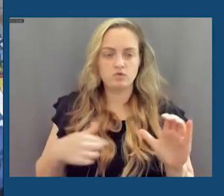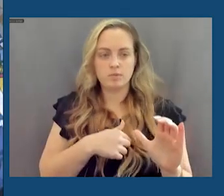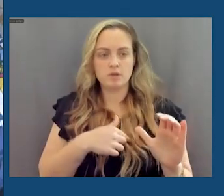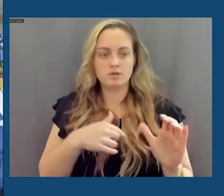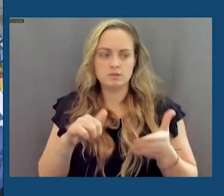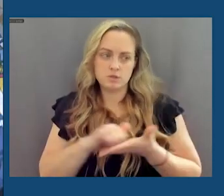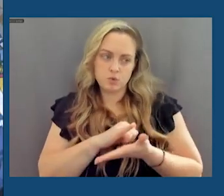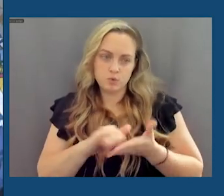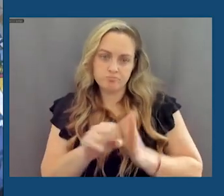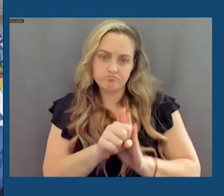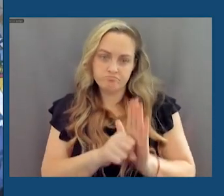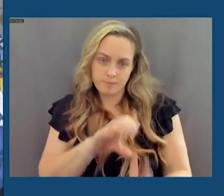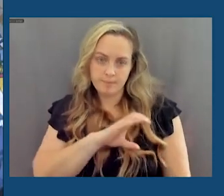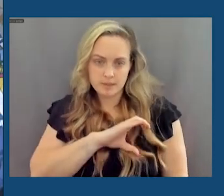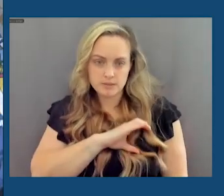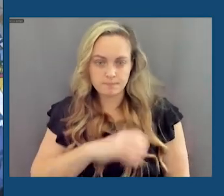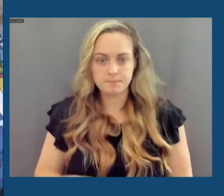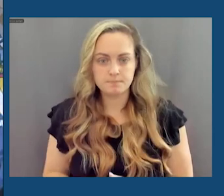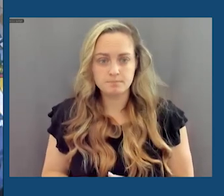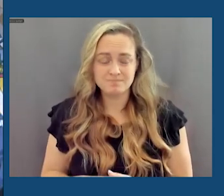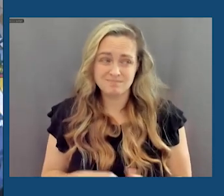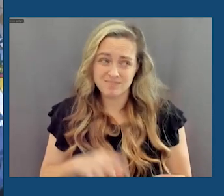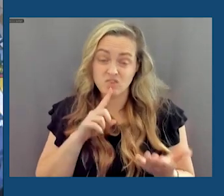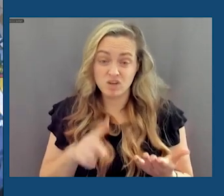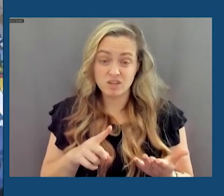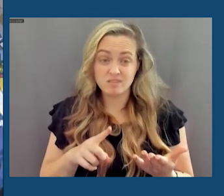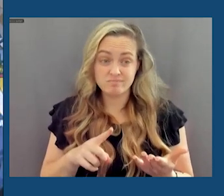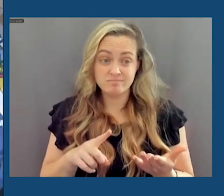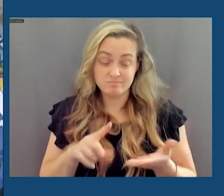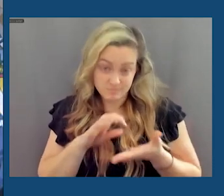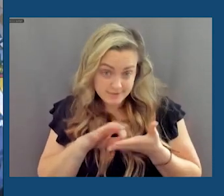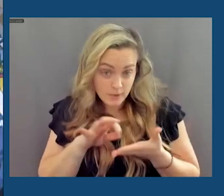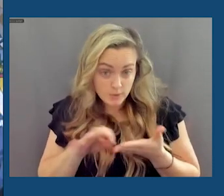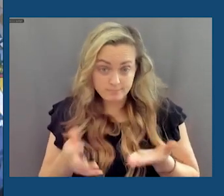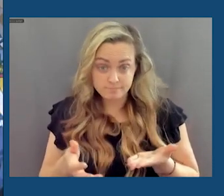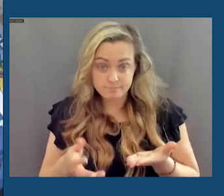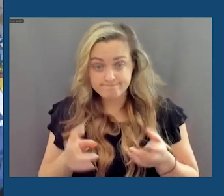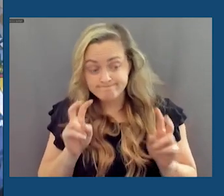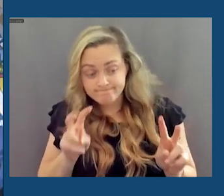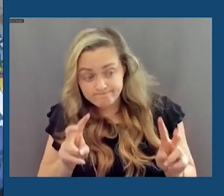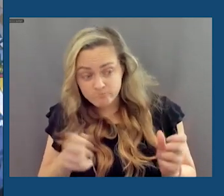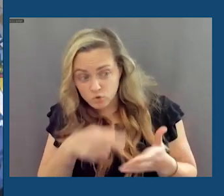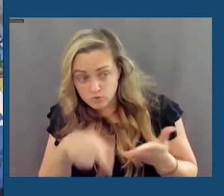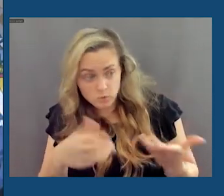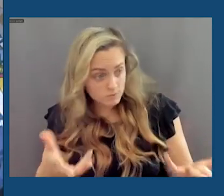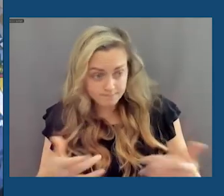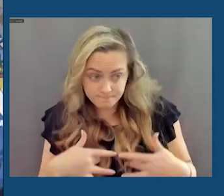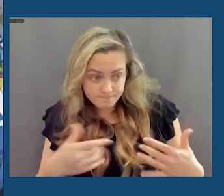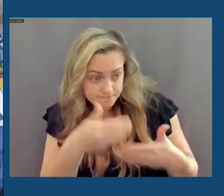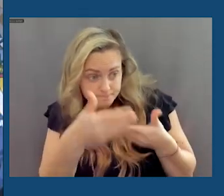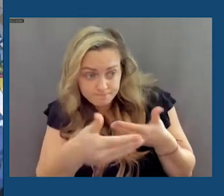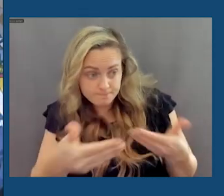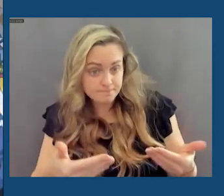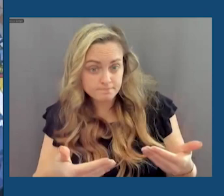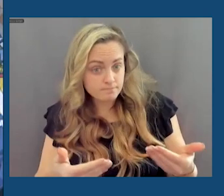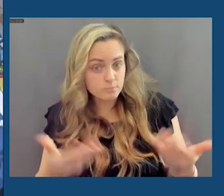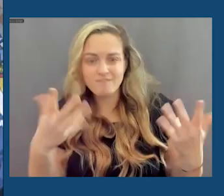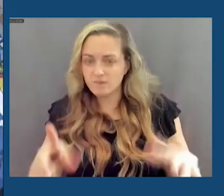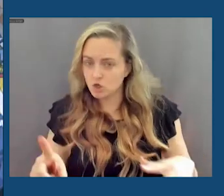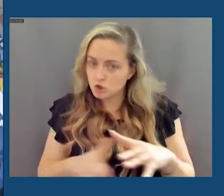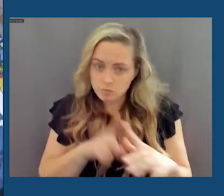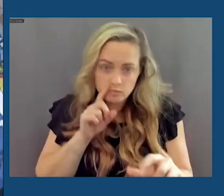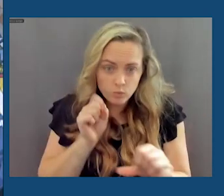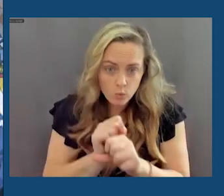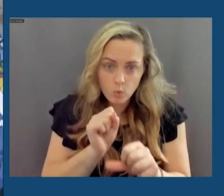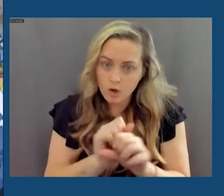Police. And realistically, she is counting. She is looking for the results. We've answered that call, so in turn,